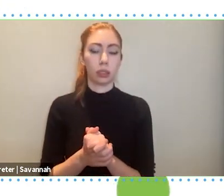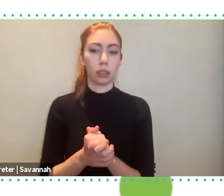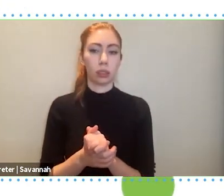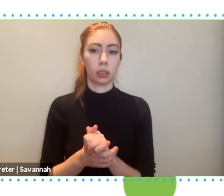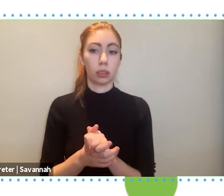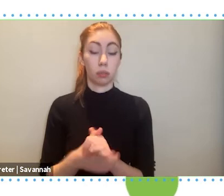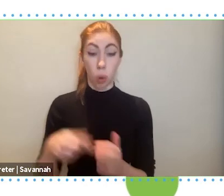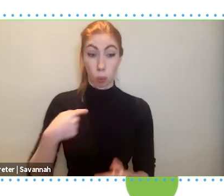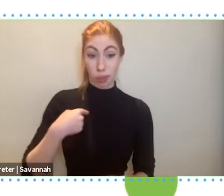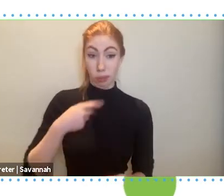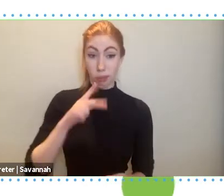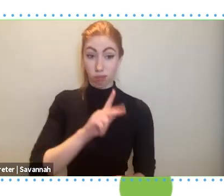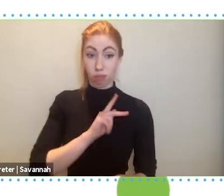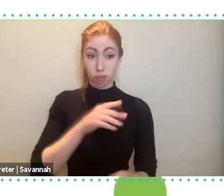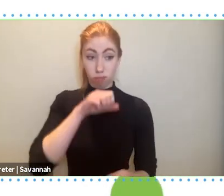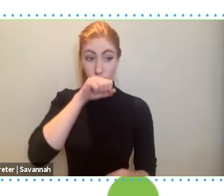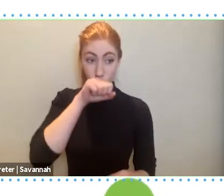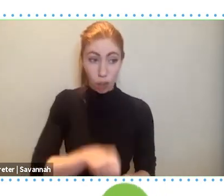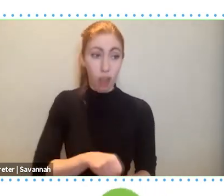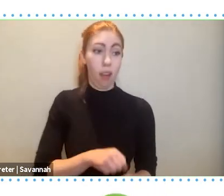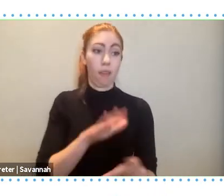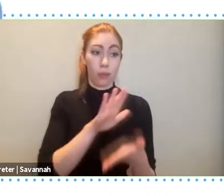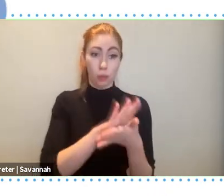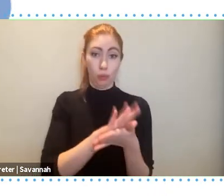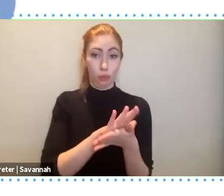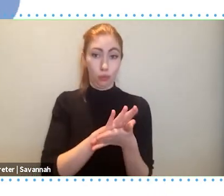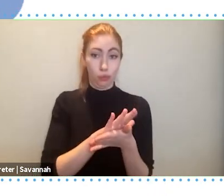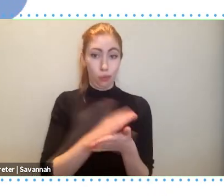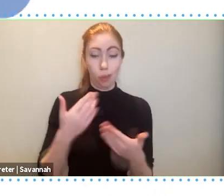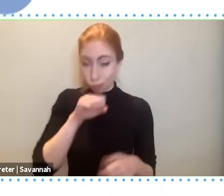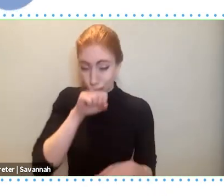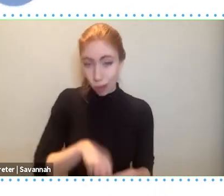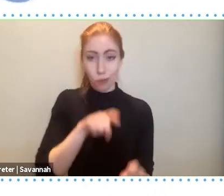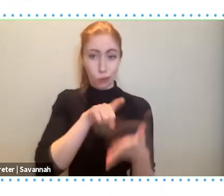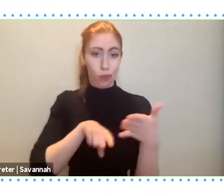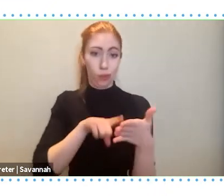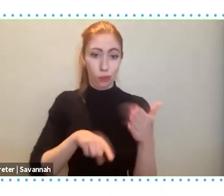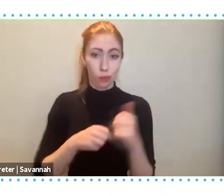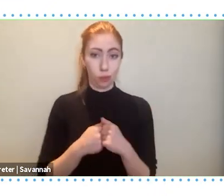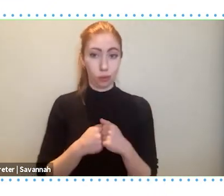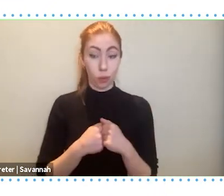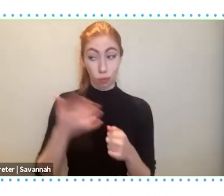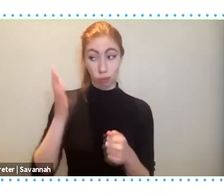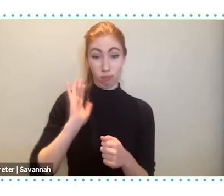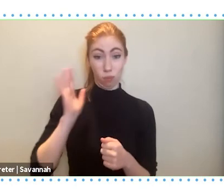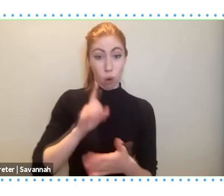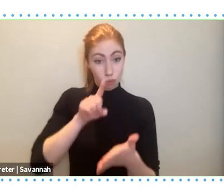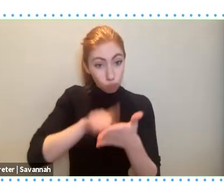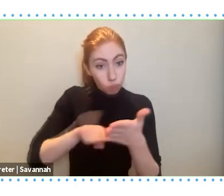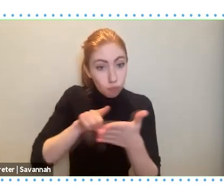I was really, as a researcher, quite floored with how,